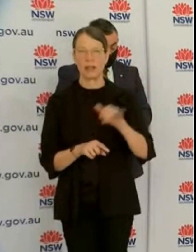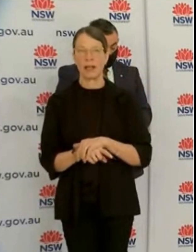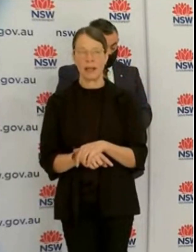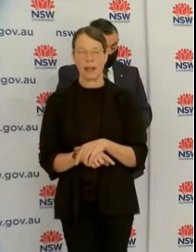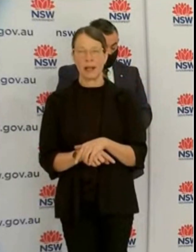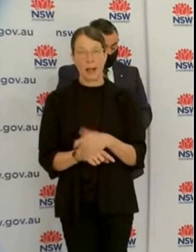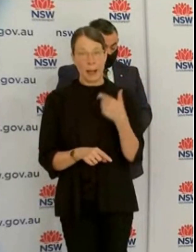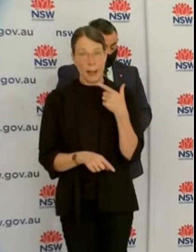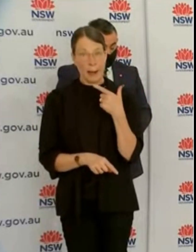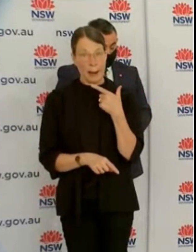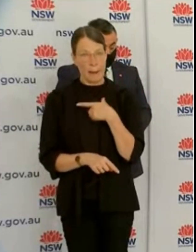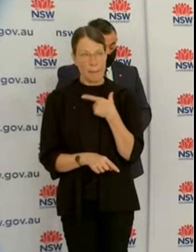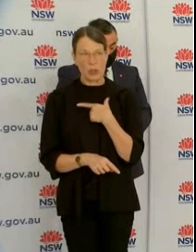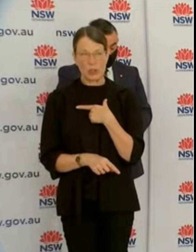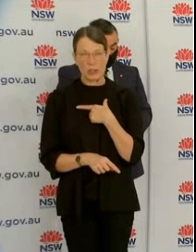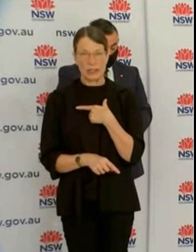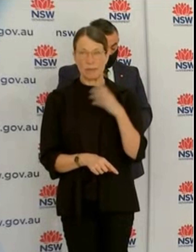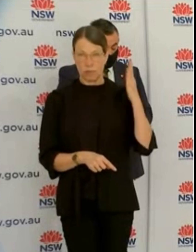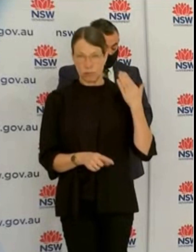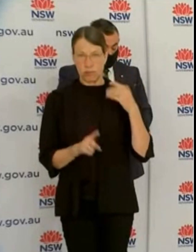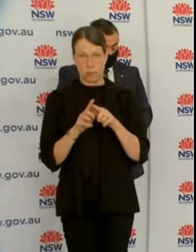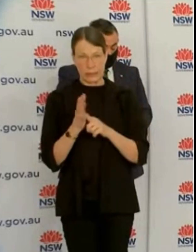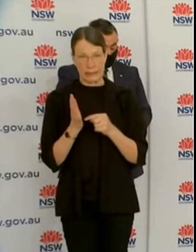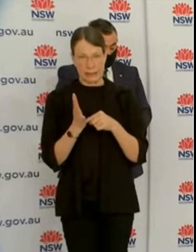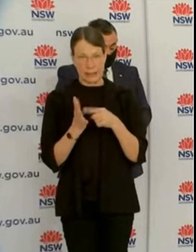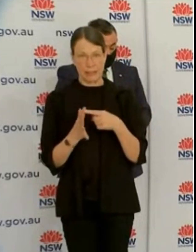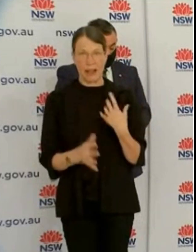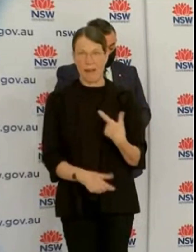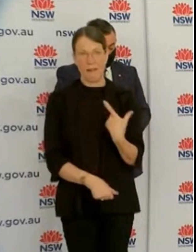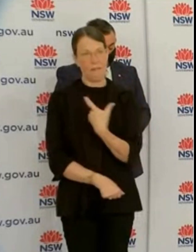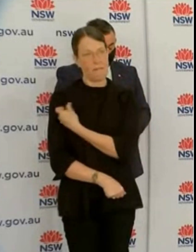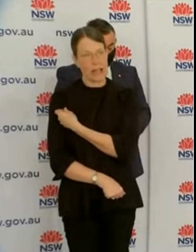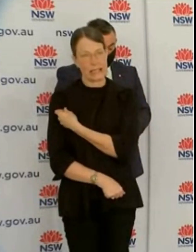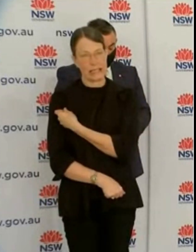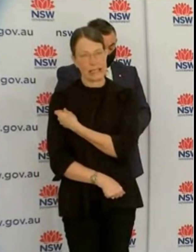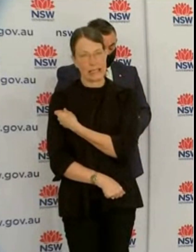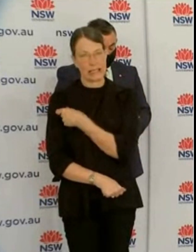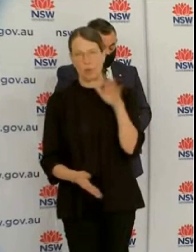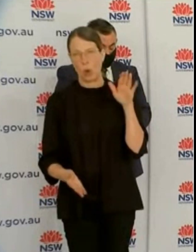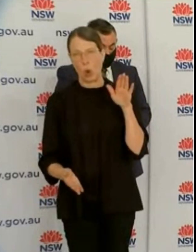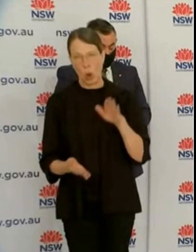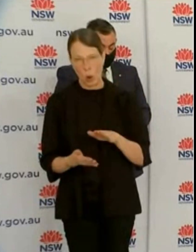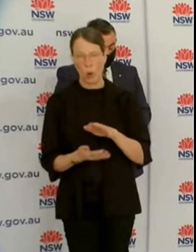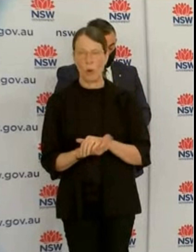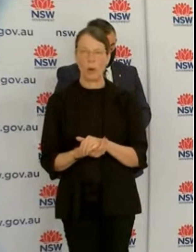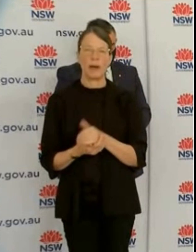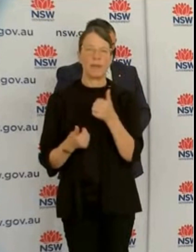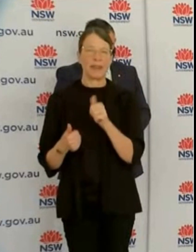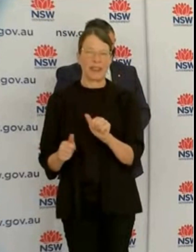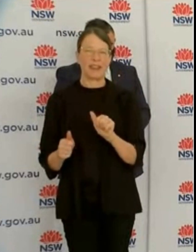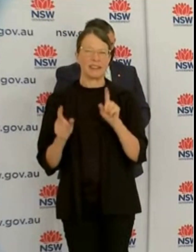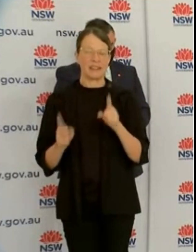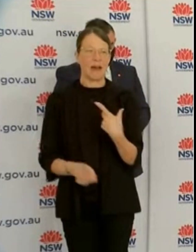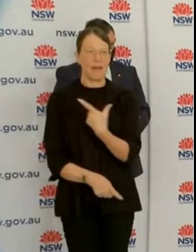outbreak hit, because our vaccination rates were very low when the outbreak really hit, whereas in Melbourne the vaccination rates are a bit higher when they're going through their outbreak.